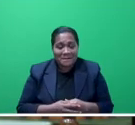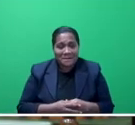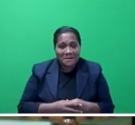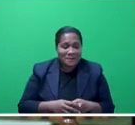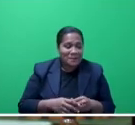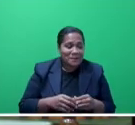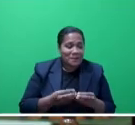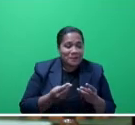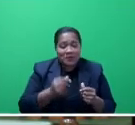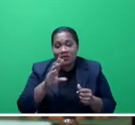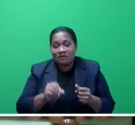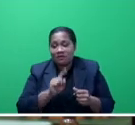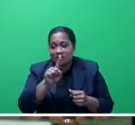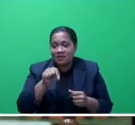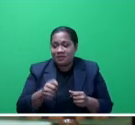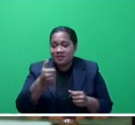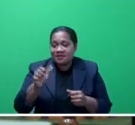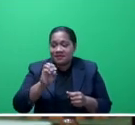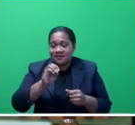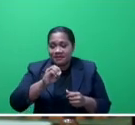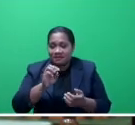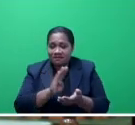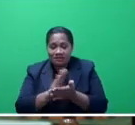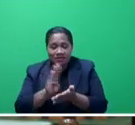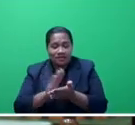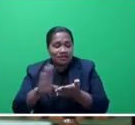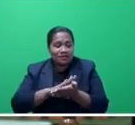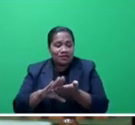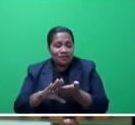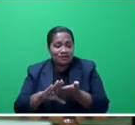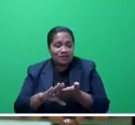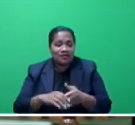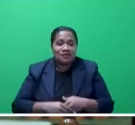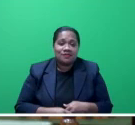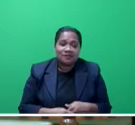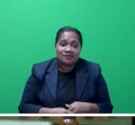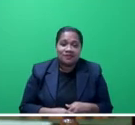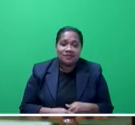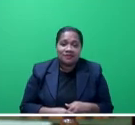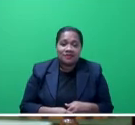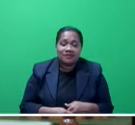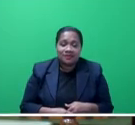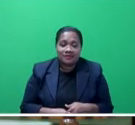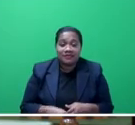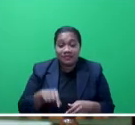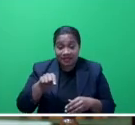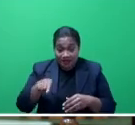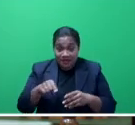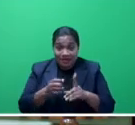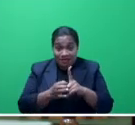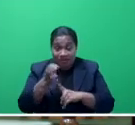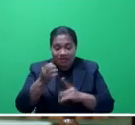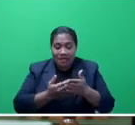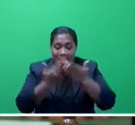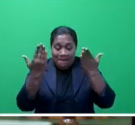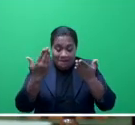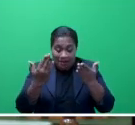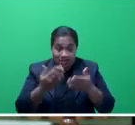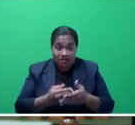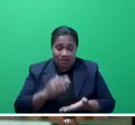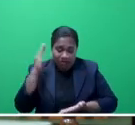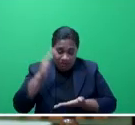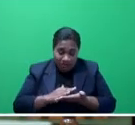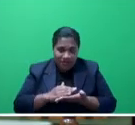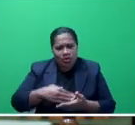billion, keeping downward pressure on interest rates. As credit risk conditions improve, major reductions are expected in interest